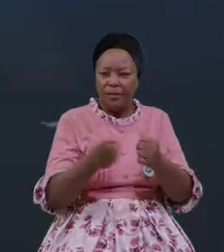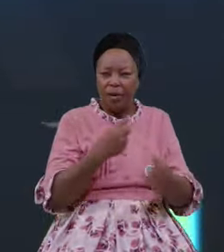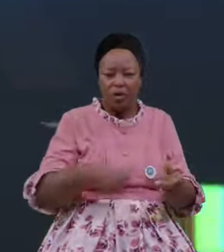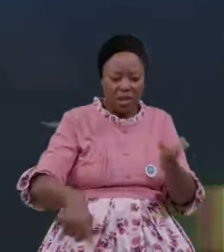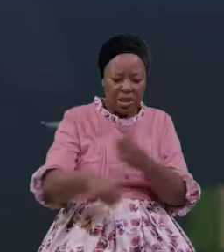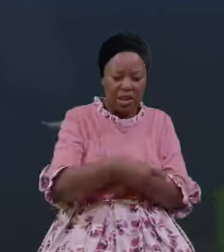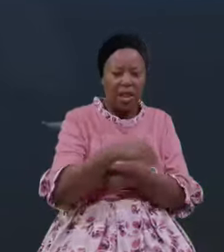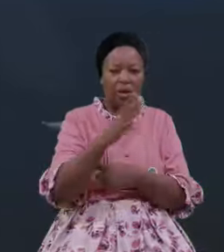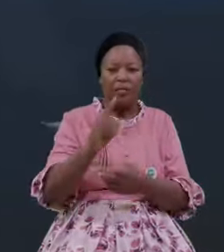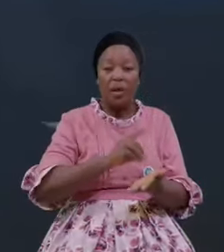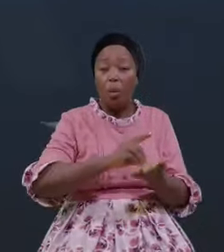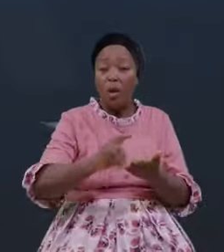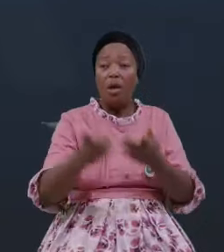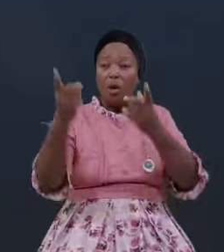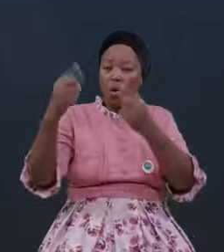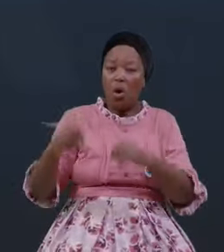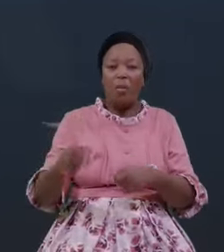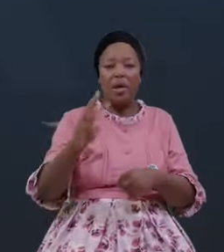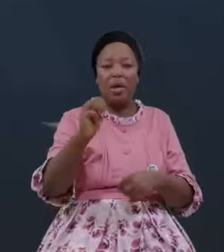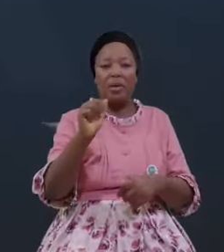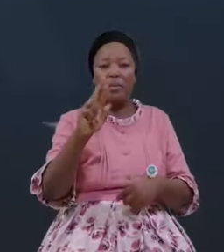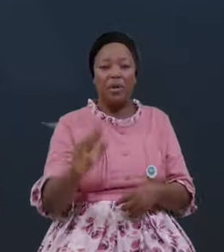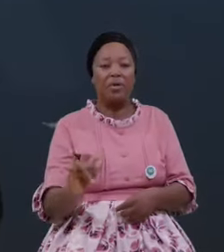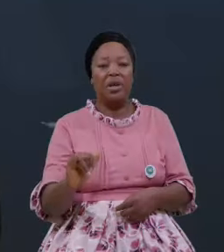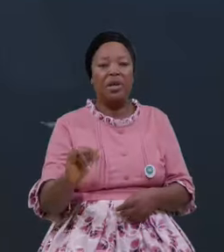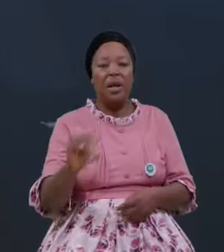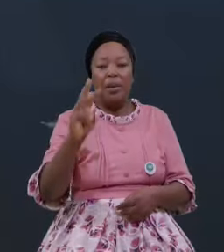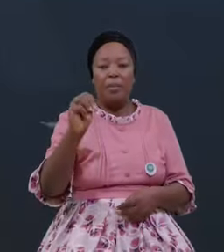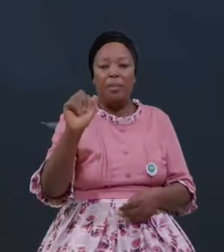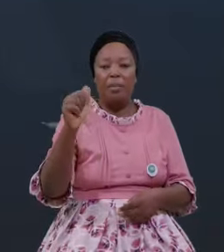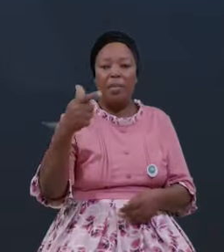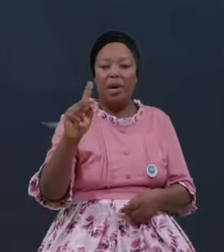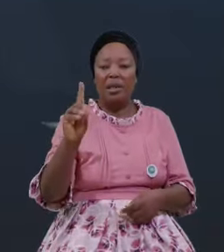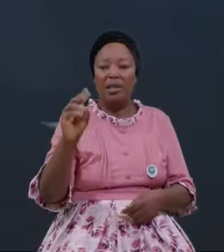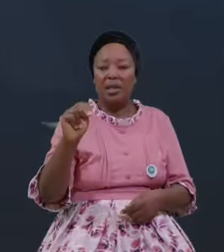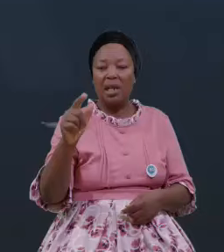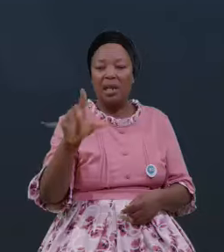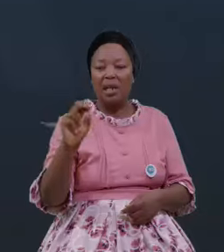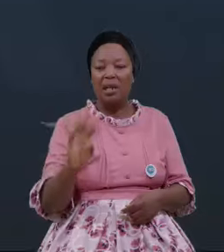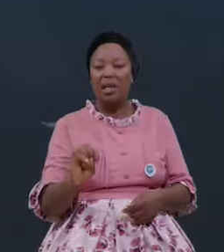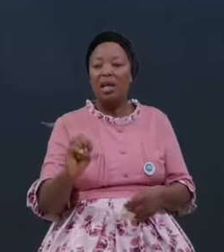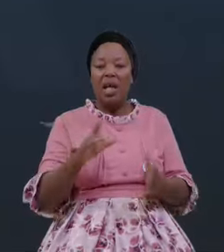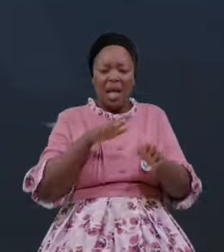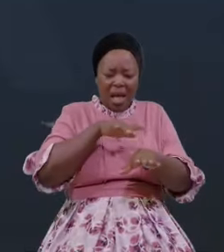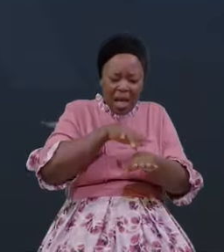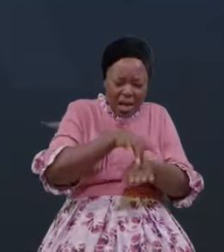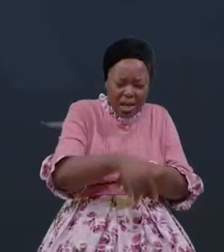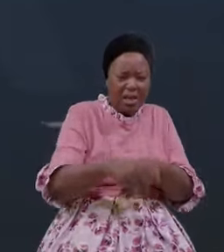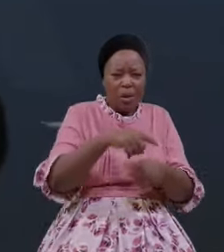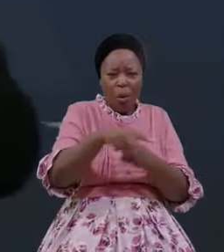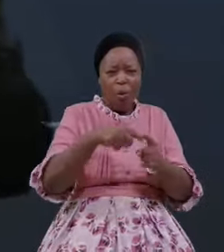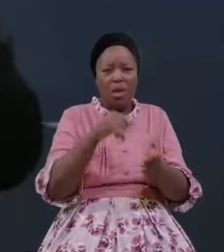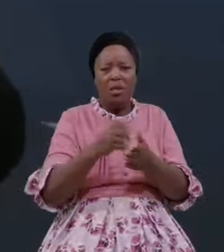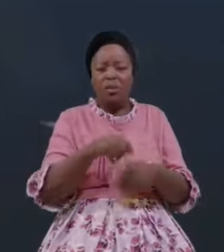week cometh Mary Magdalene. Early, when it was yet dark, unto